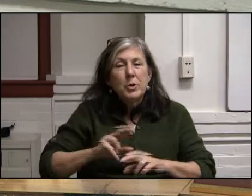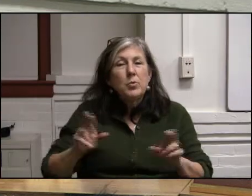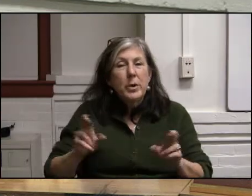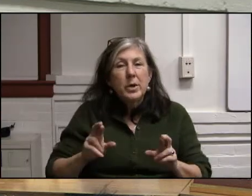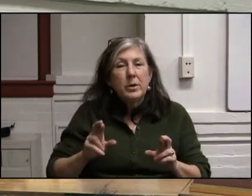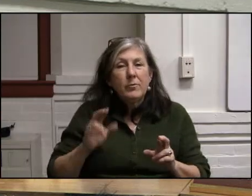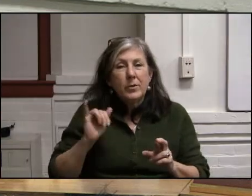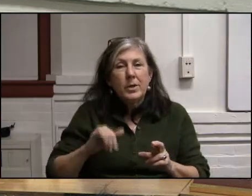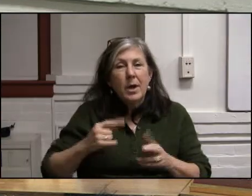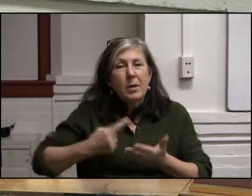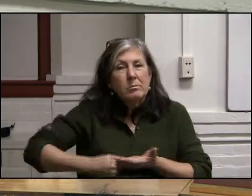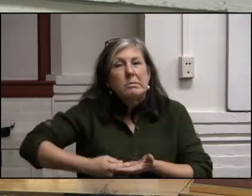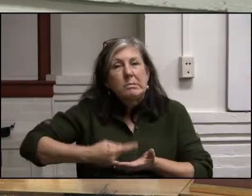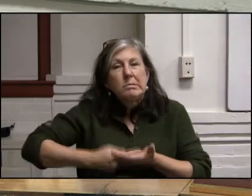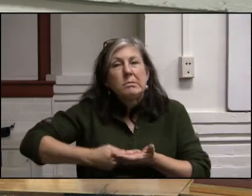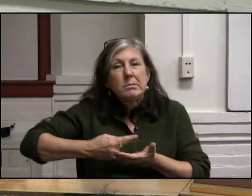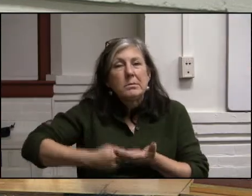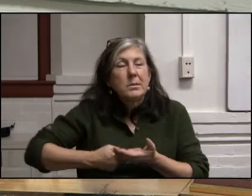to develop,